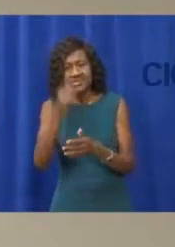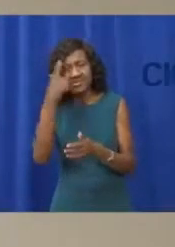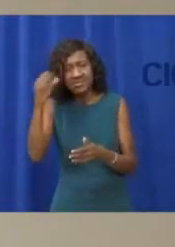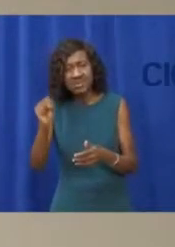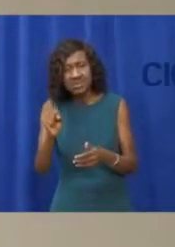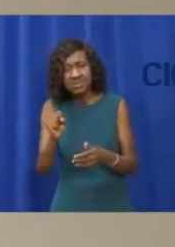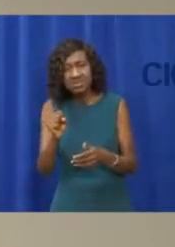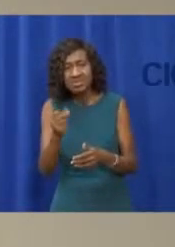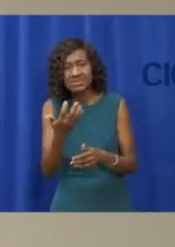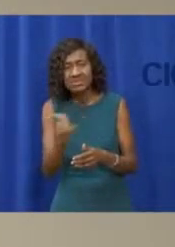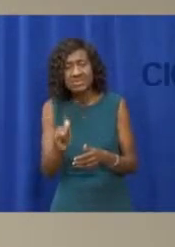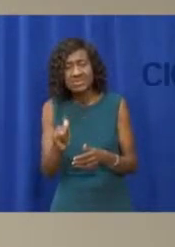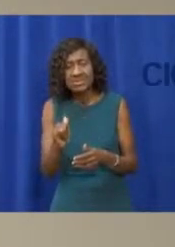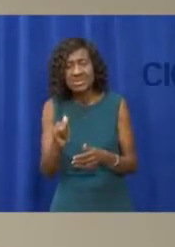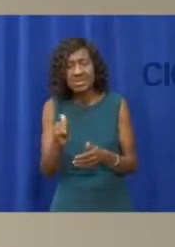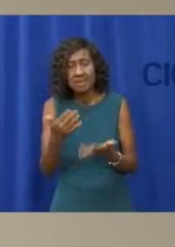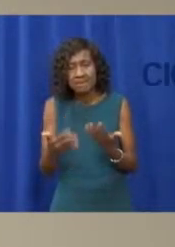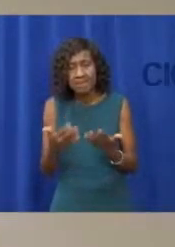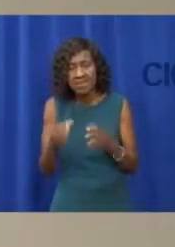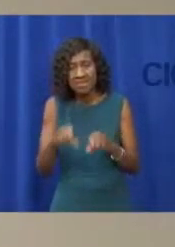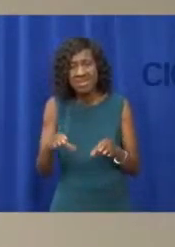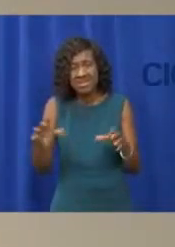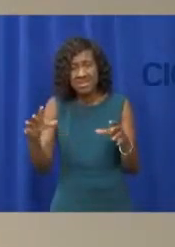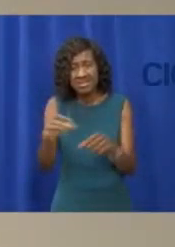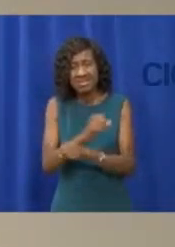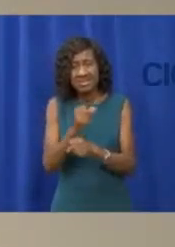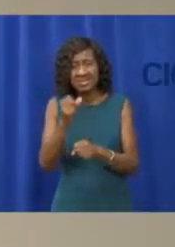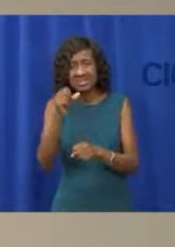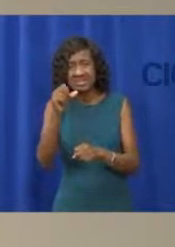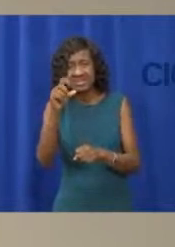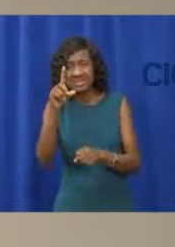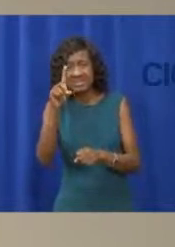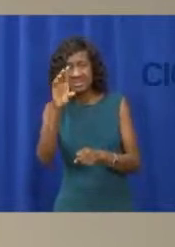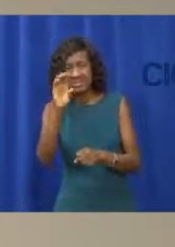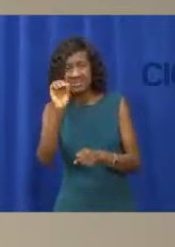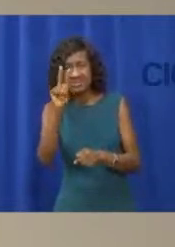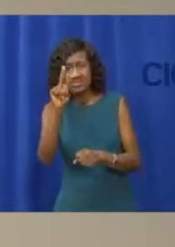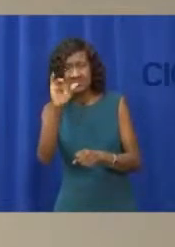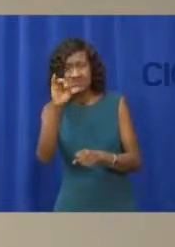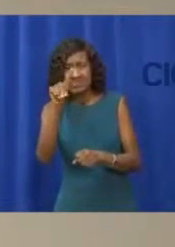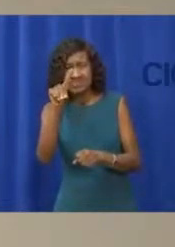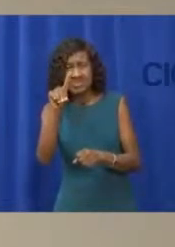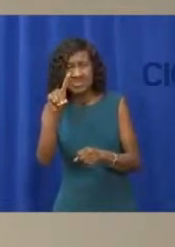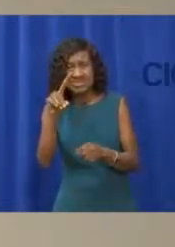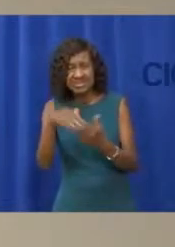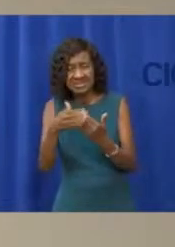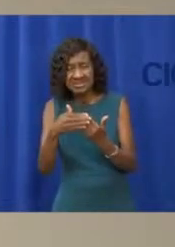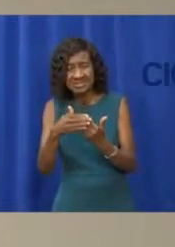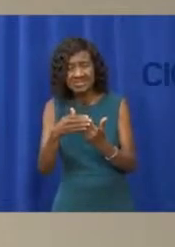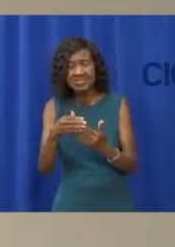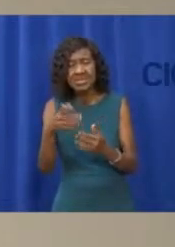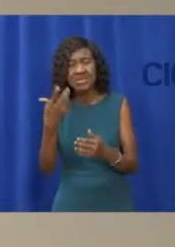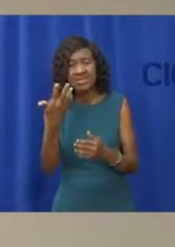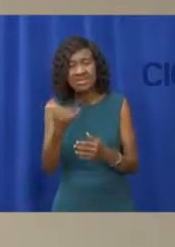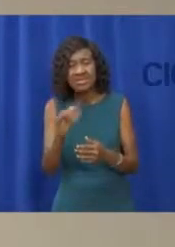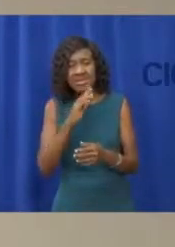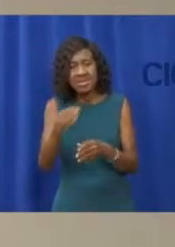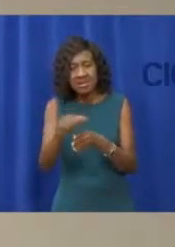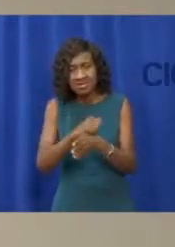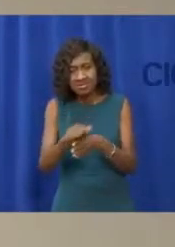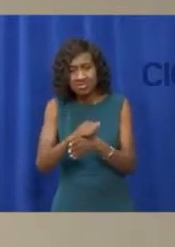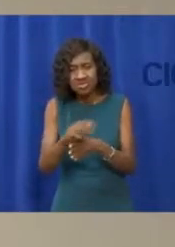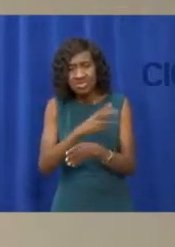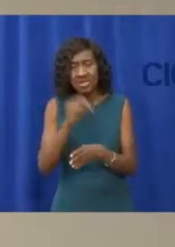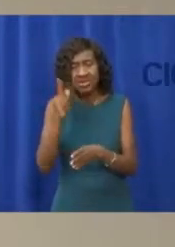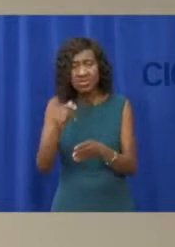the disease. The clinical teams have all been trained and will be following these guidelines, which